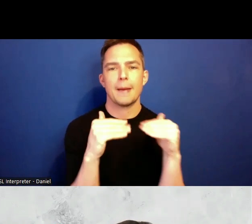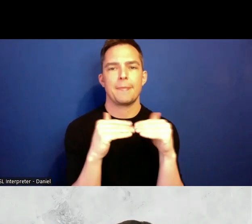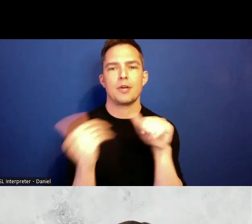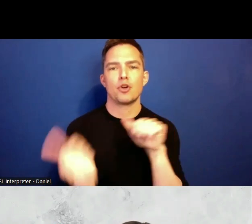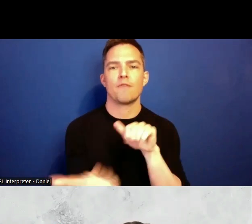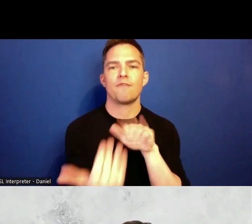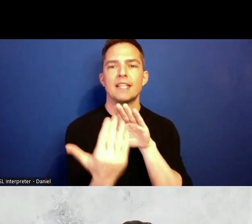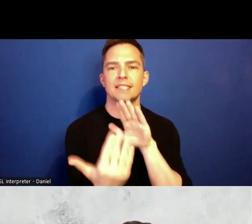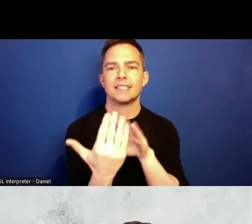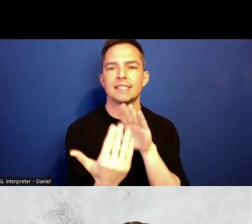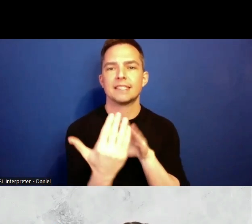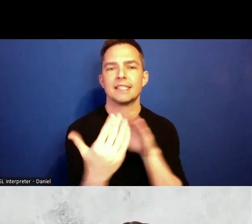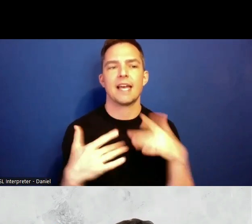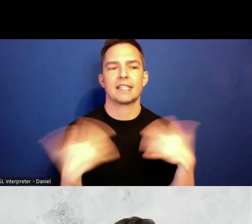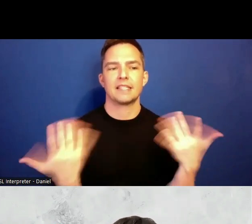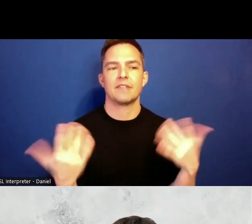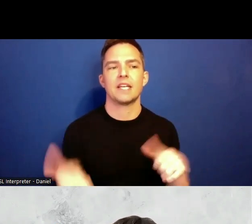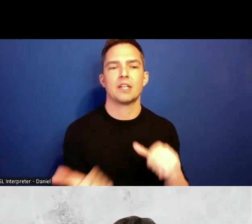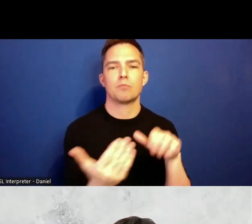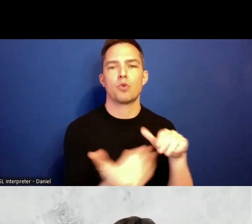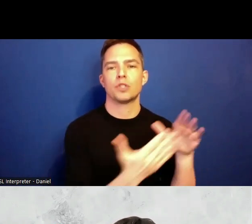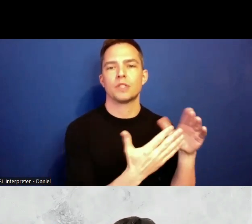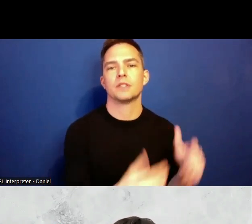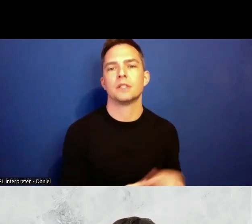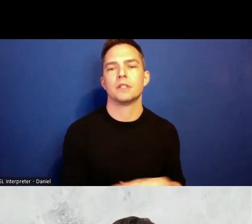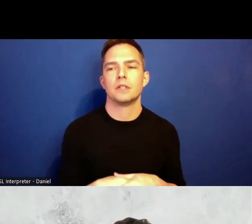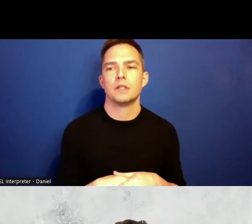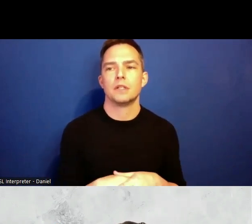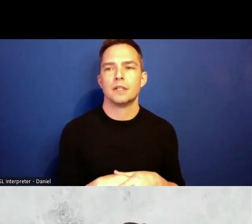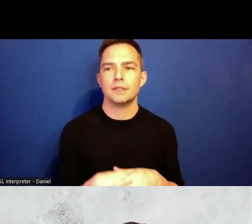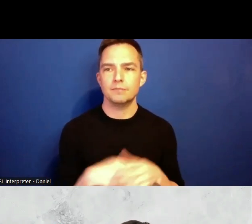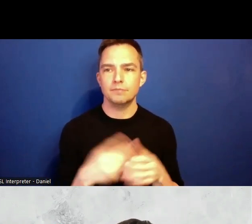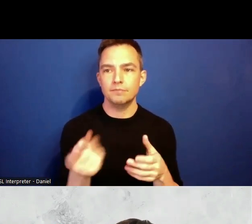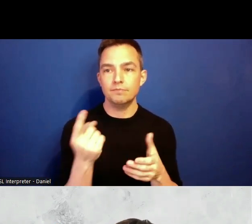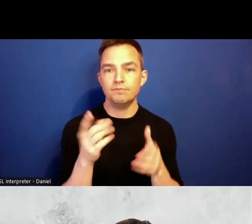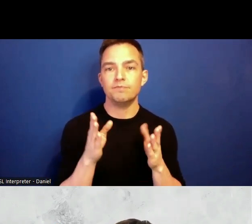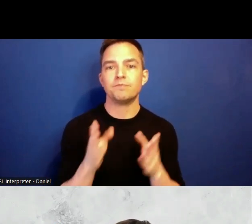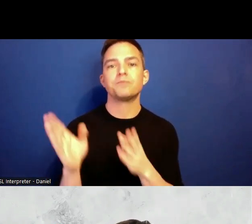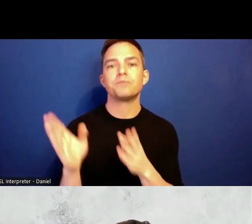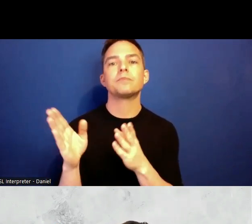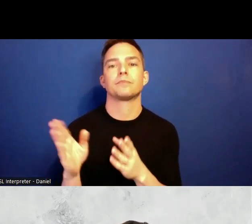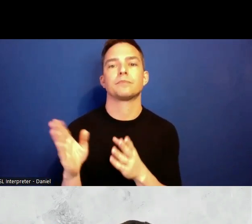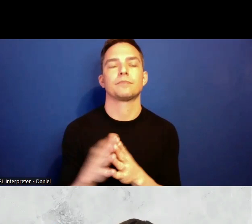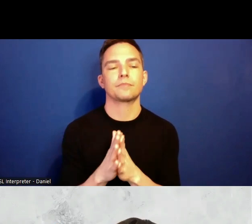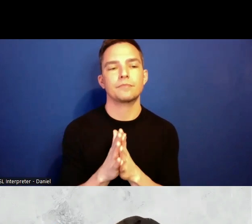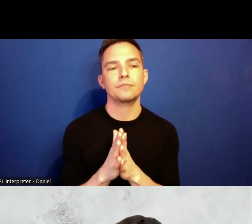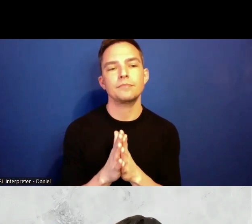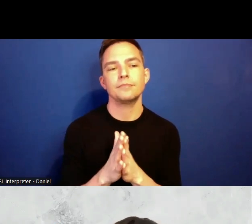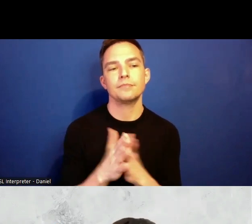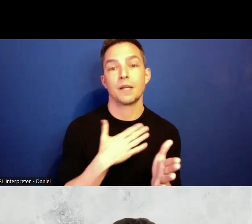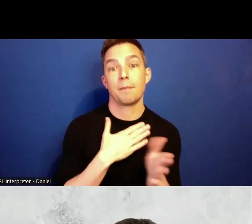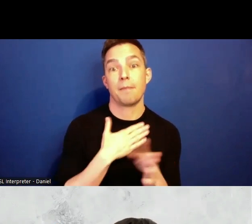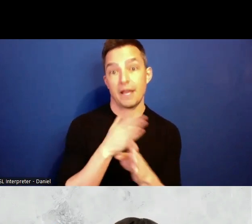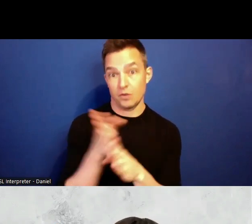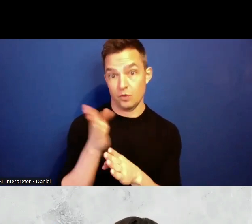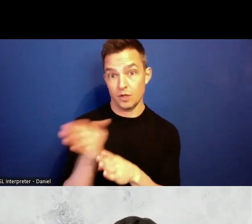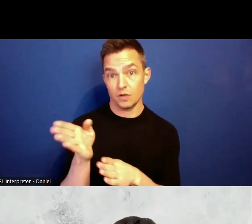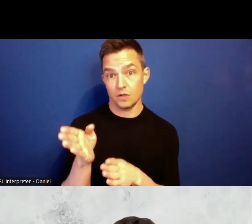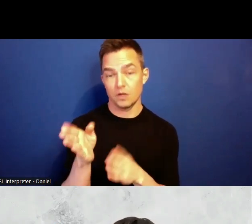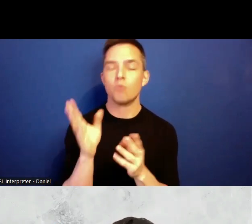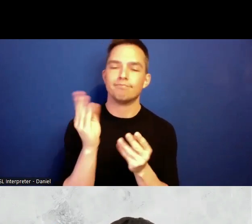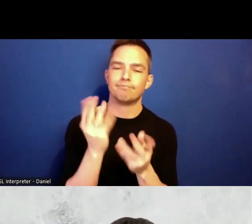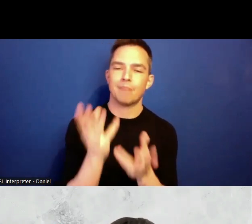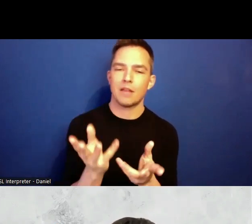peer-facing activities and approaches. One of the ways that in my career, which by the